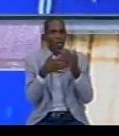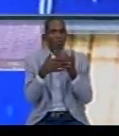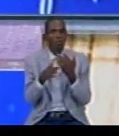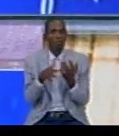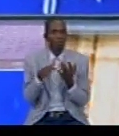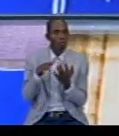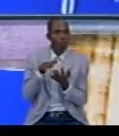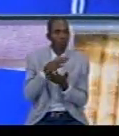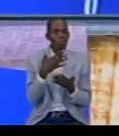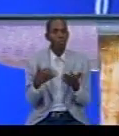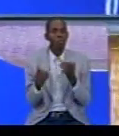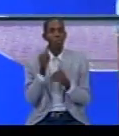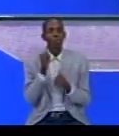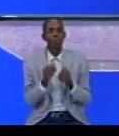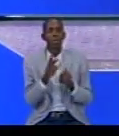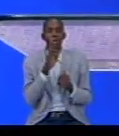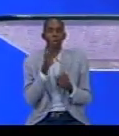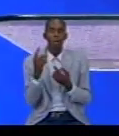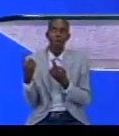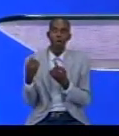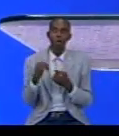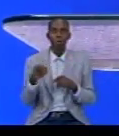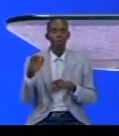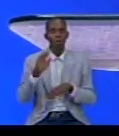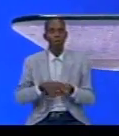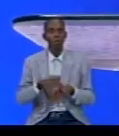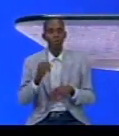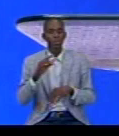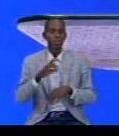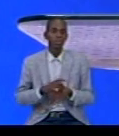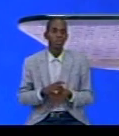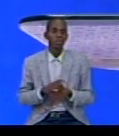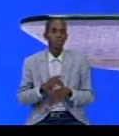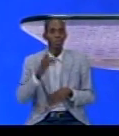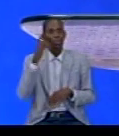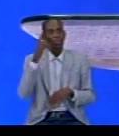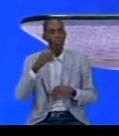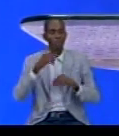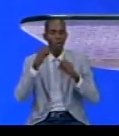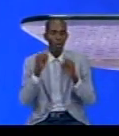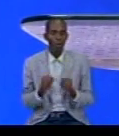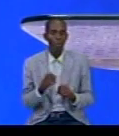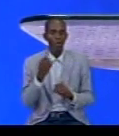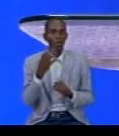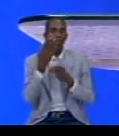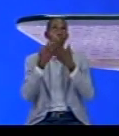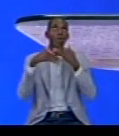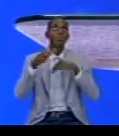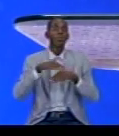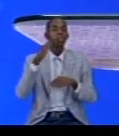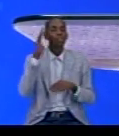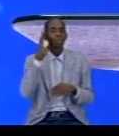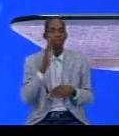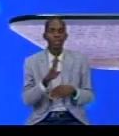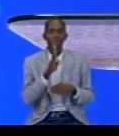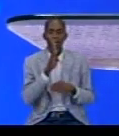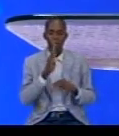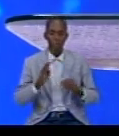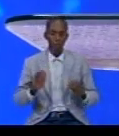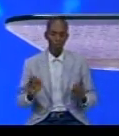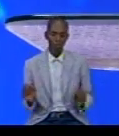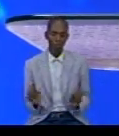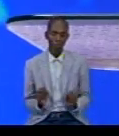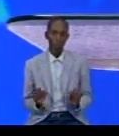things which are coming on the earth, for the powers of heaven